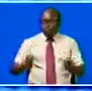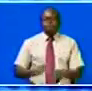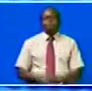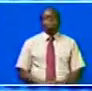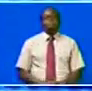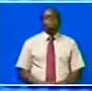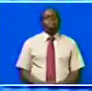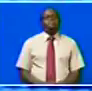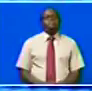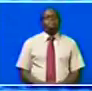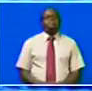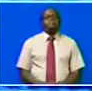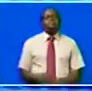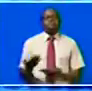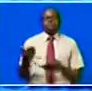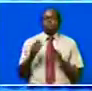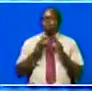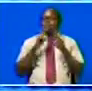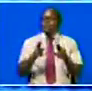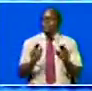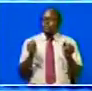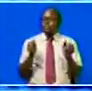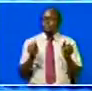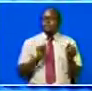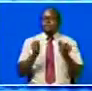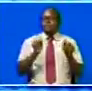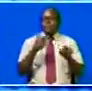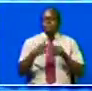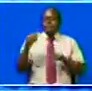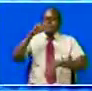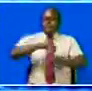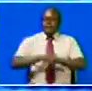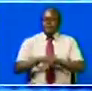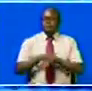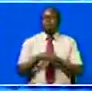Hivi punde Abula Ahmed atakuwa anakuletea taarifa za michezo, lakini kwanza tupate soko la hisa.